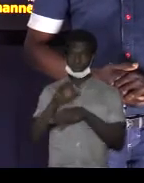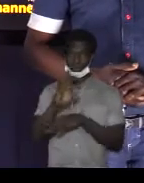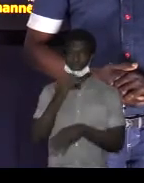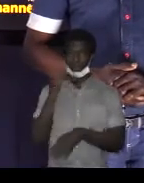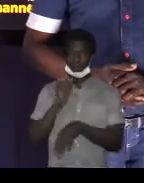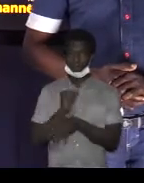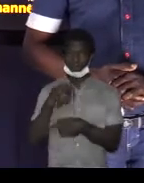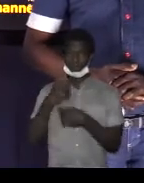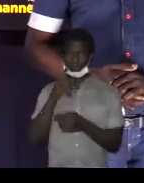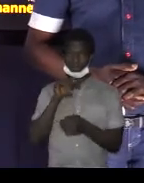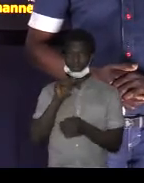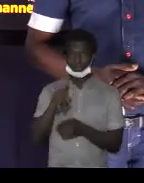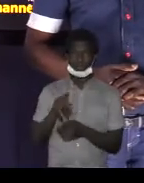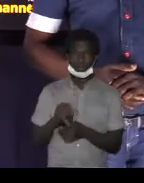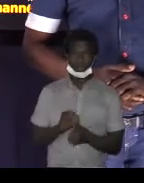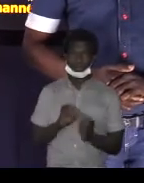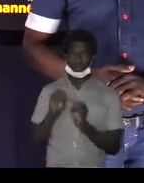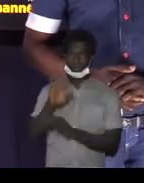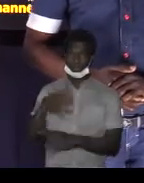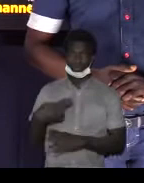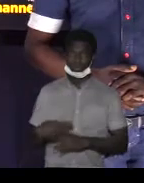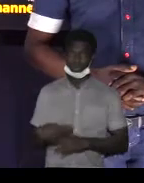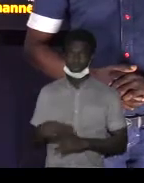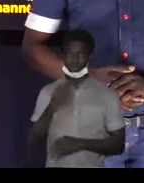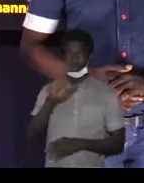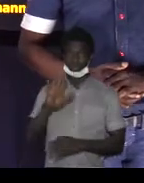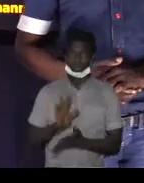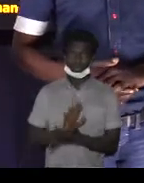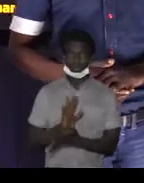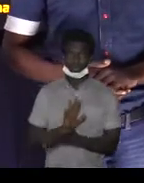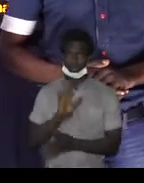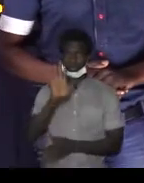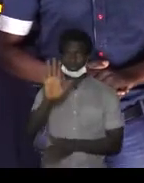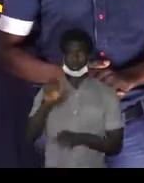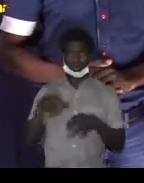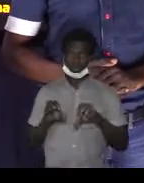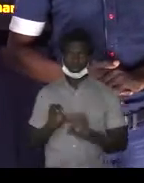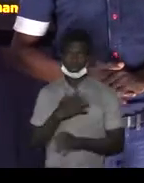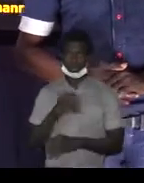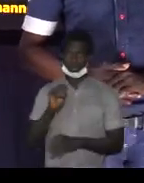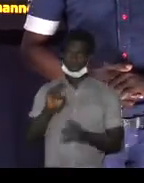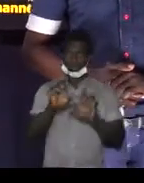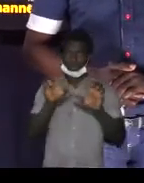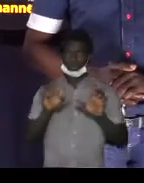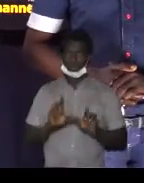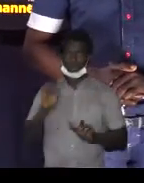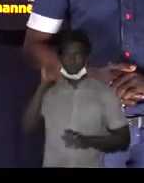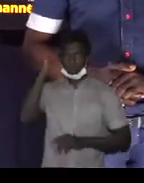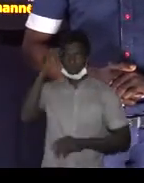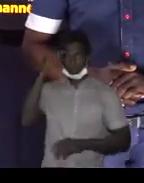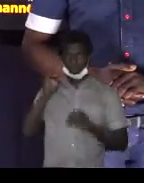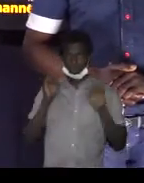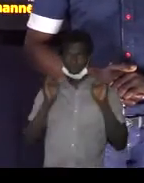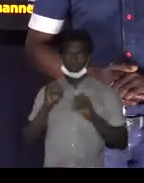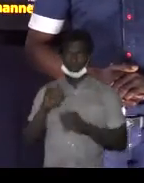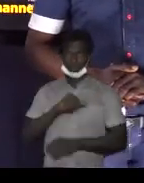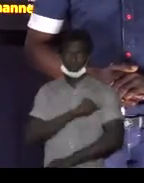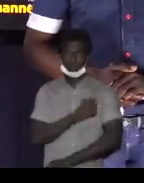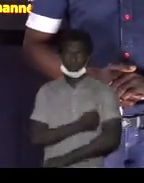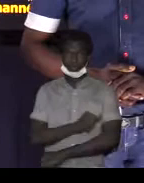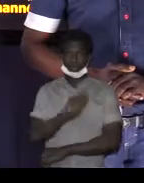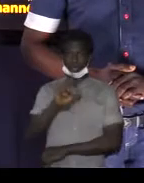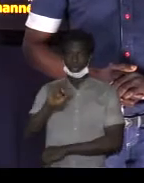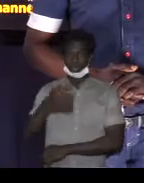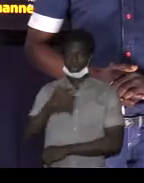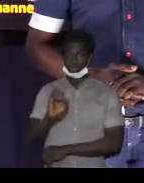assignments, make sure you indicate your name, your school, your class, and your local government education authority,